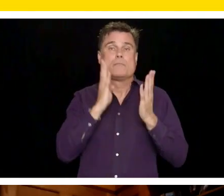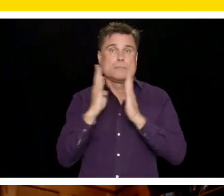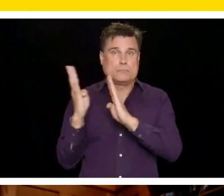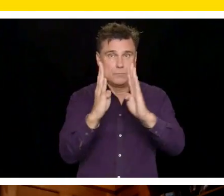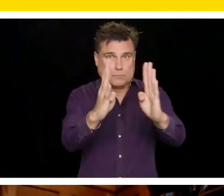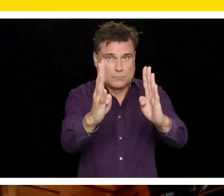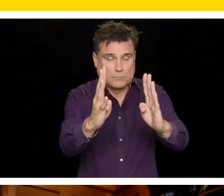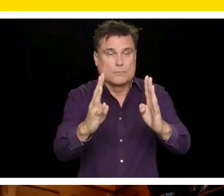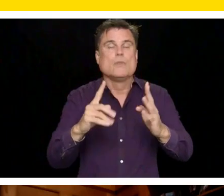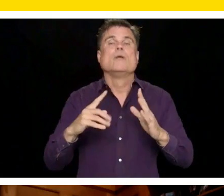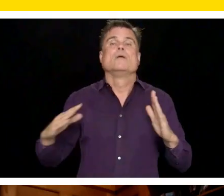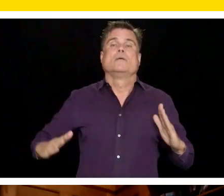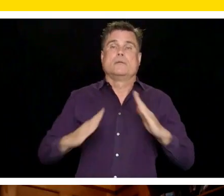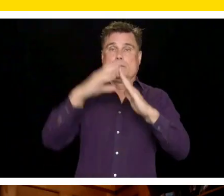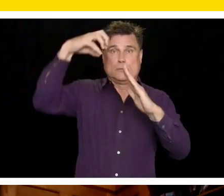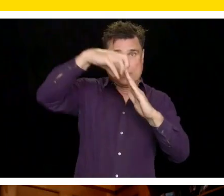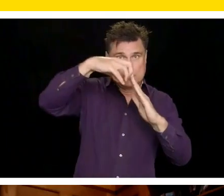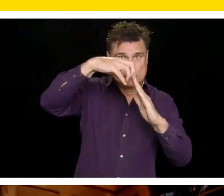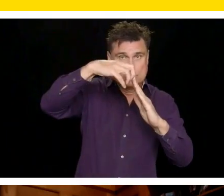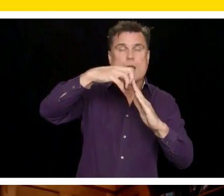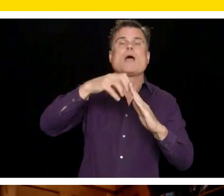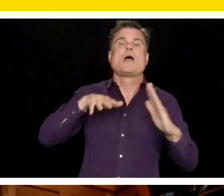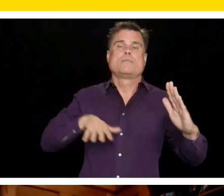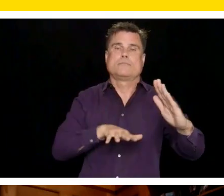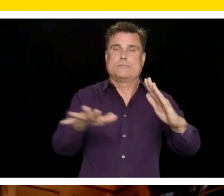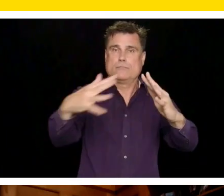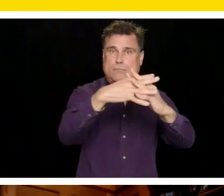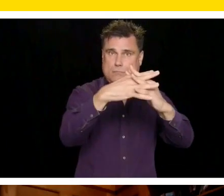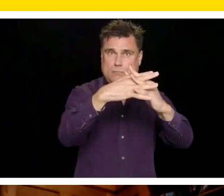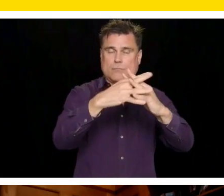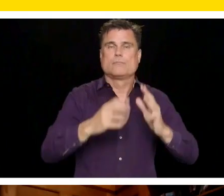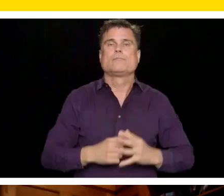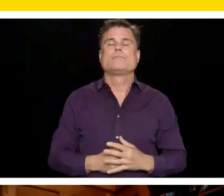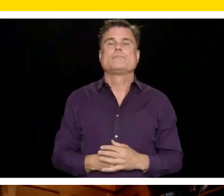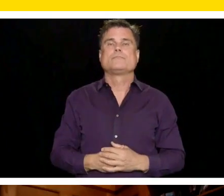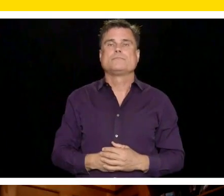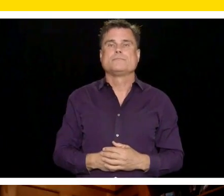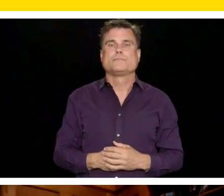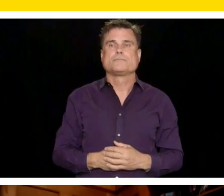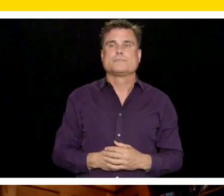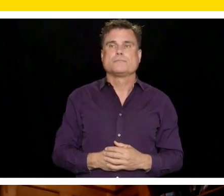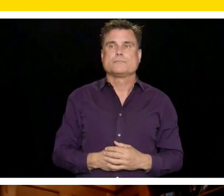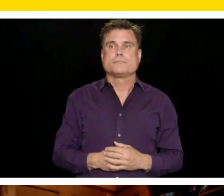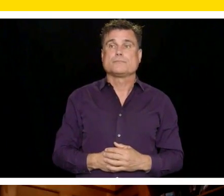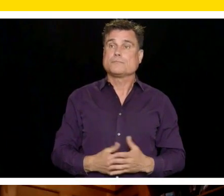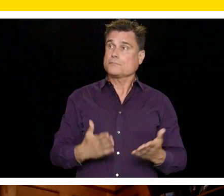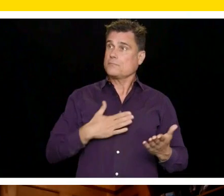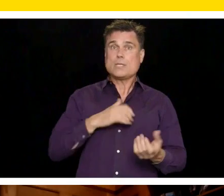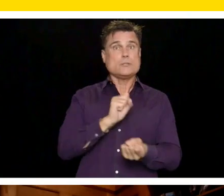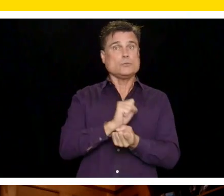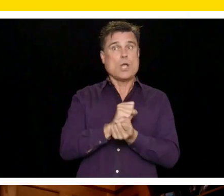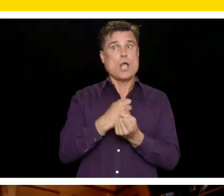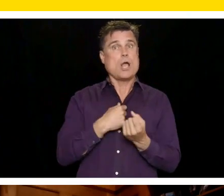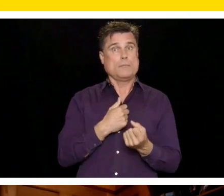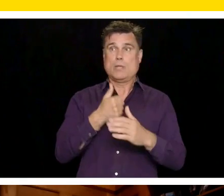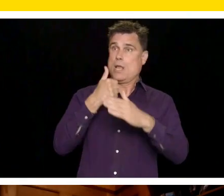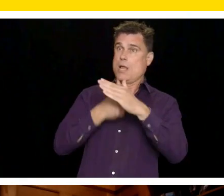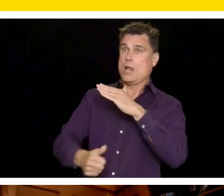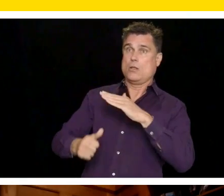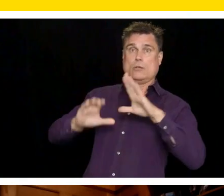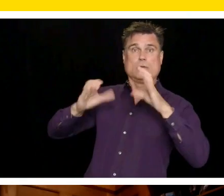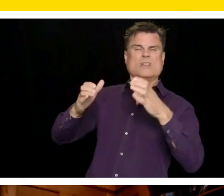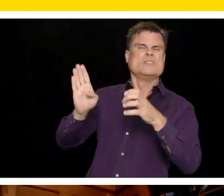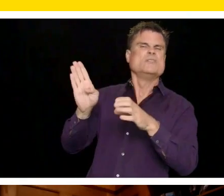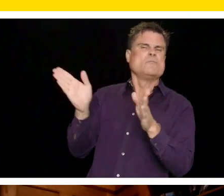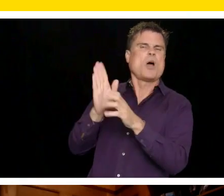of this time today. As part of my role in Small Business BC, I get a chance to work closely with our province's vibrant business